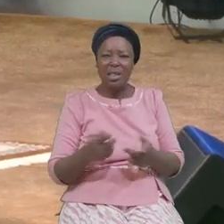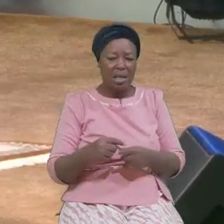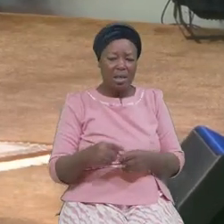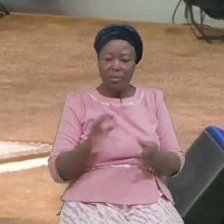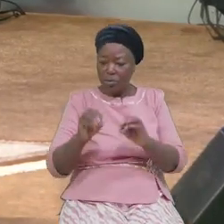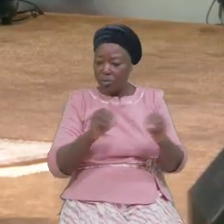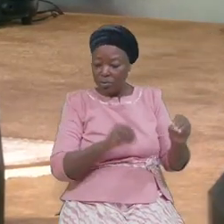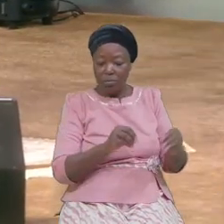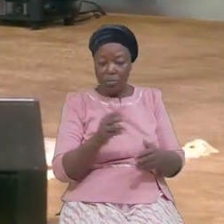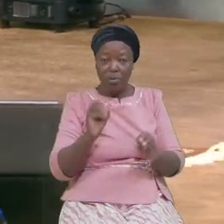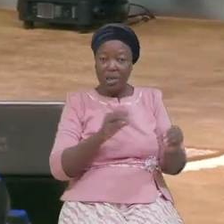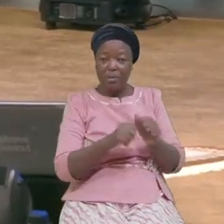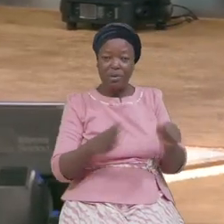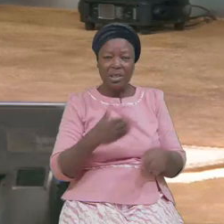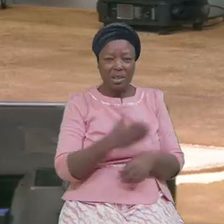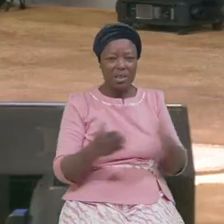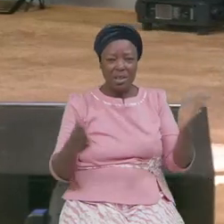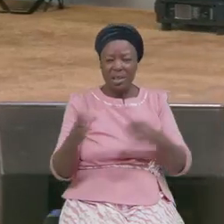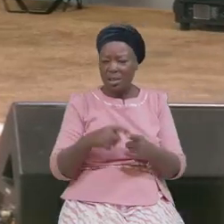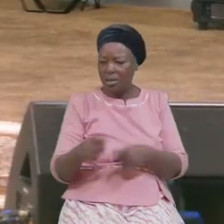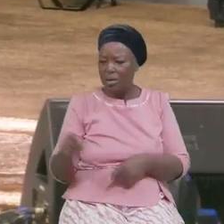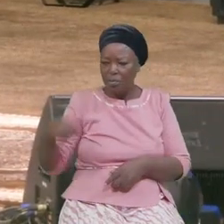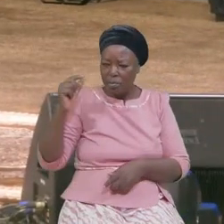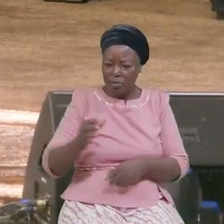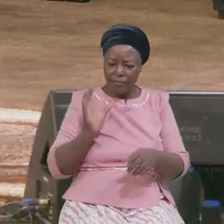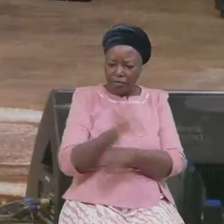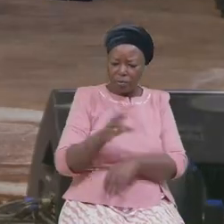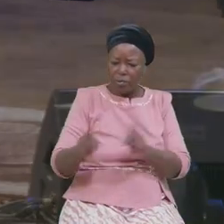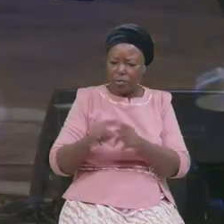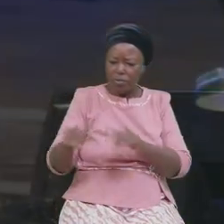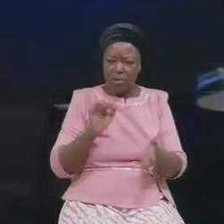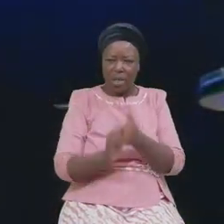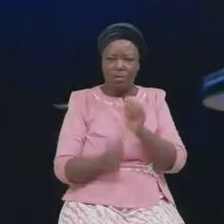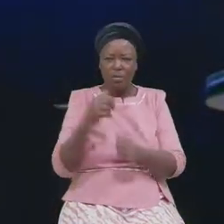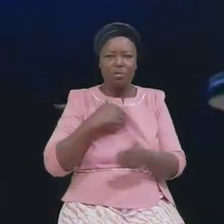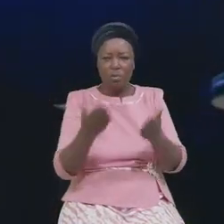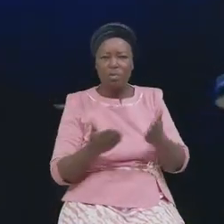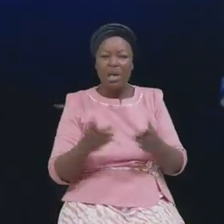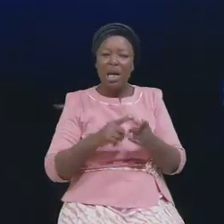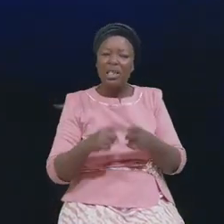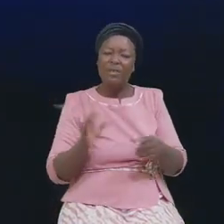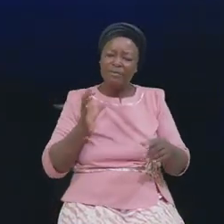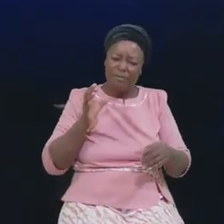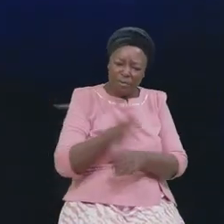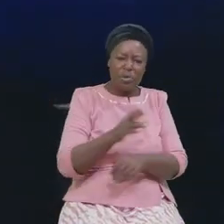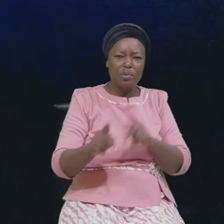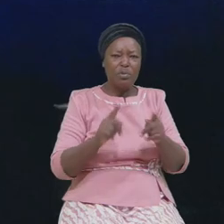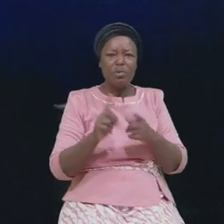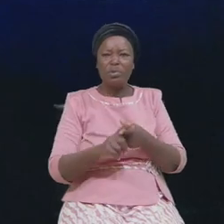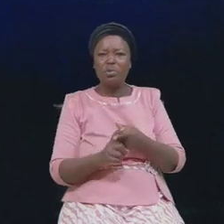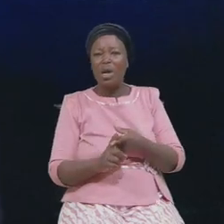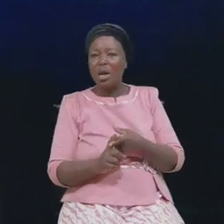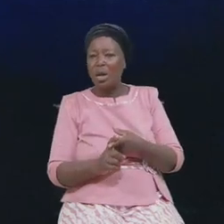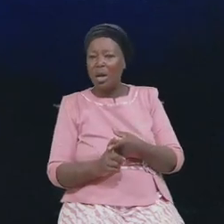want to put, and then you line up there, and this is what you want to put. But they intimidate these people here so